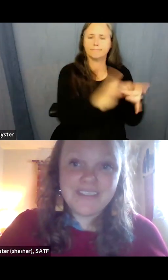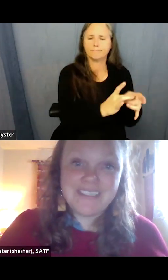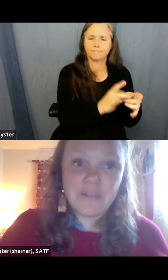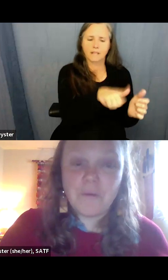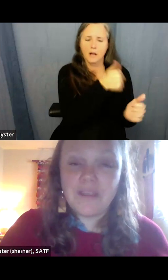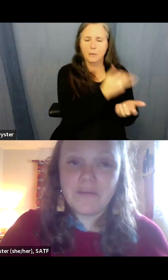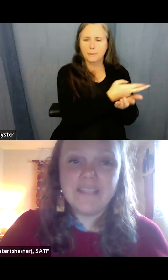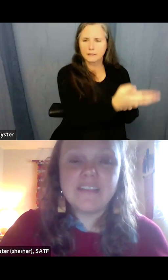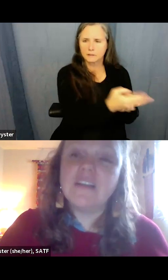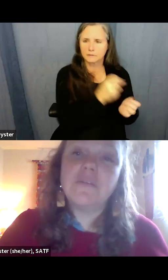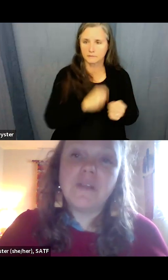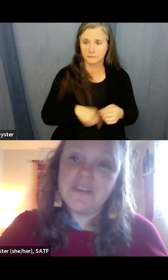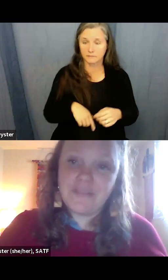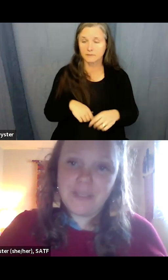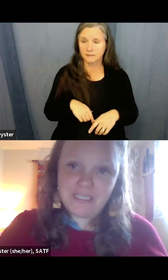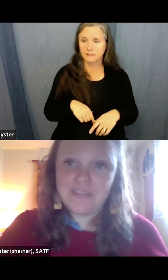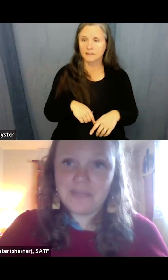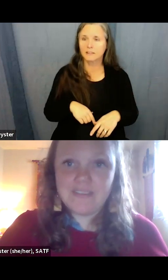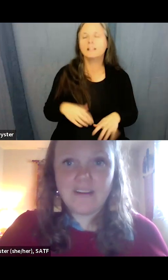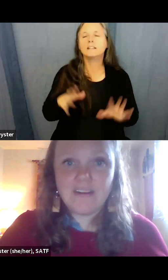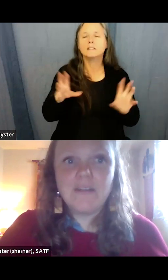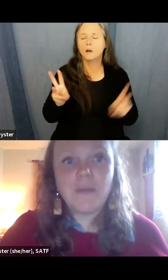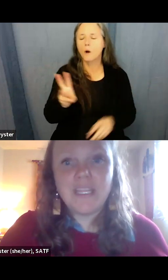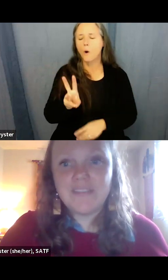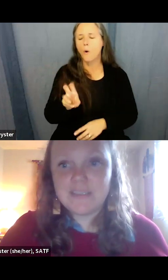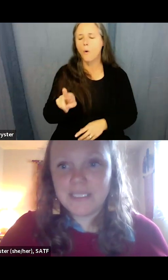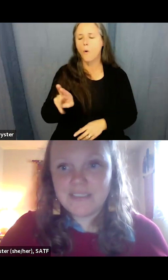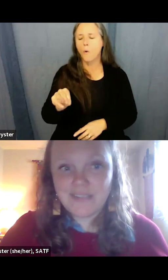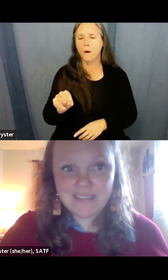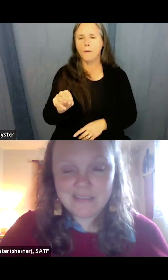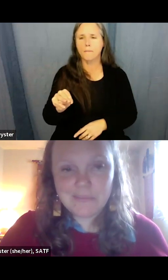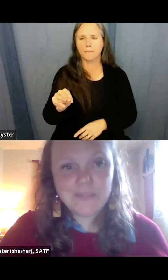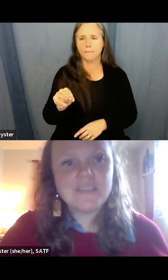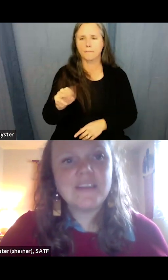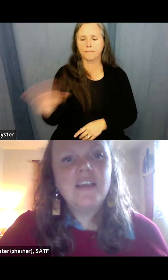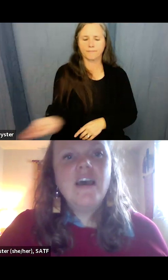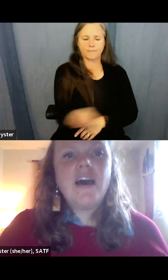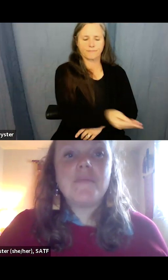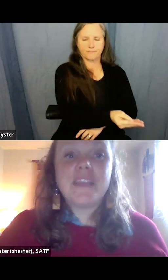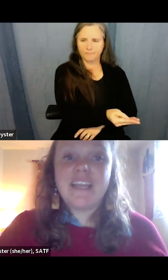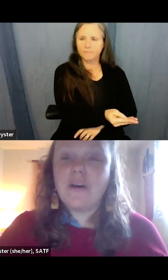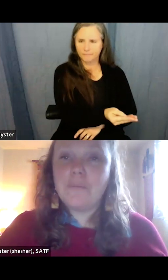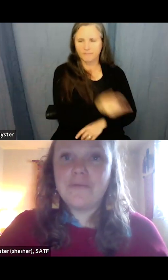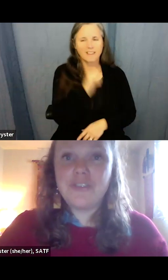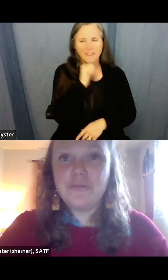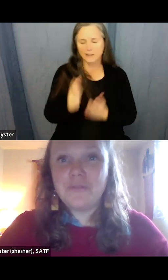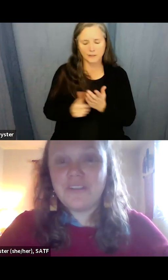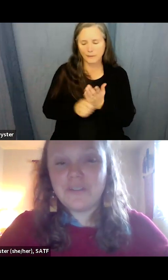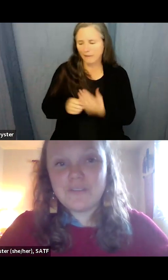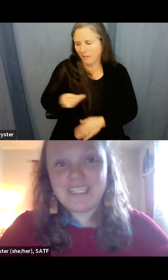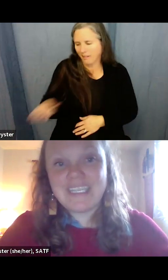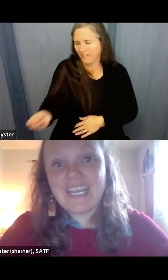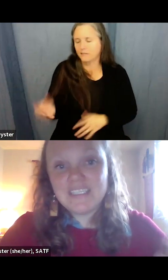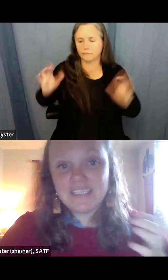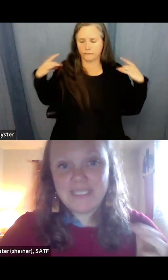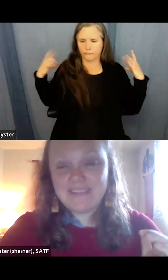people understand what their rights are and what their family's rights are when they've experienced violence and abuse. They can help do